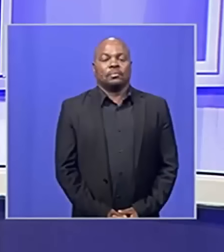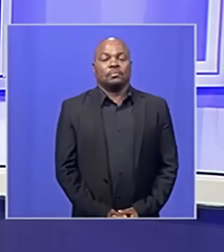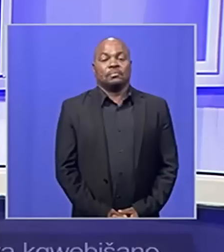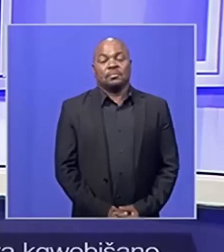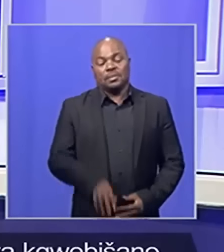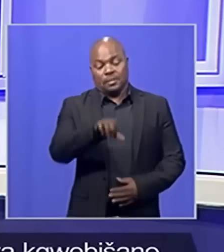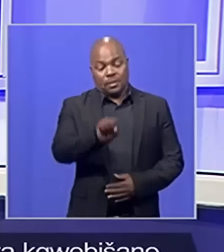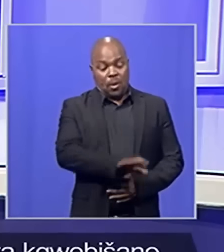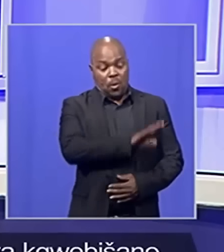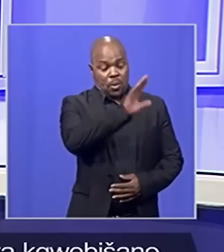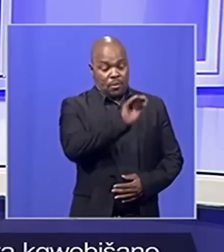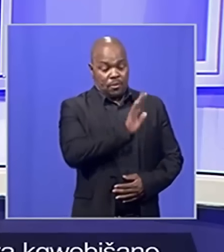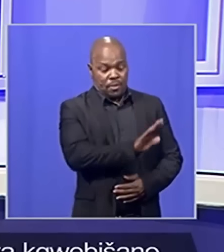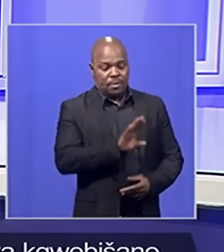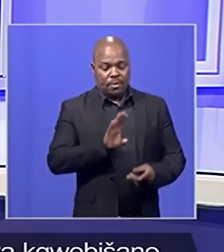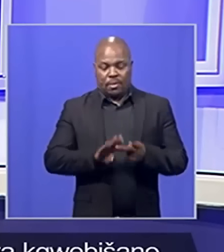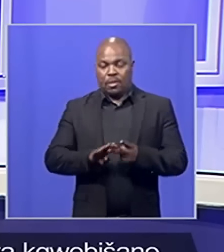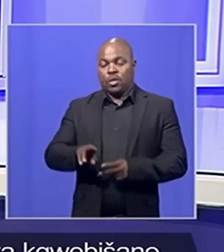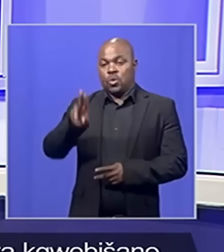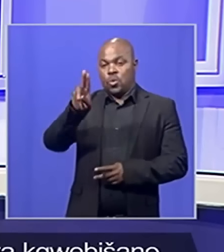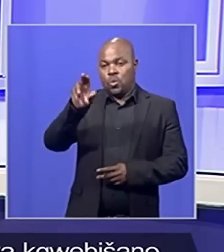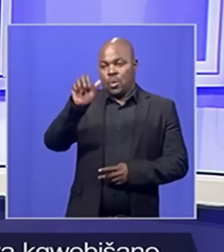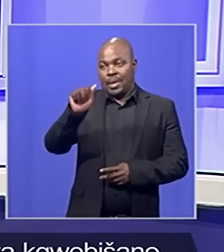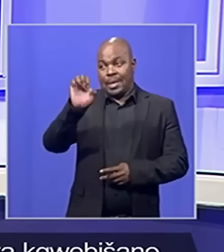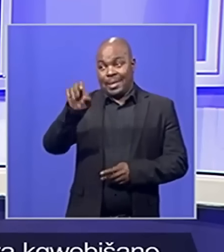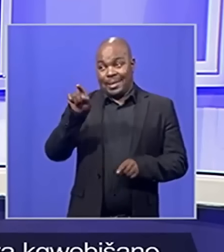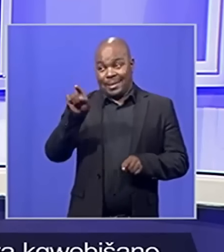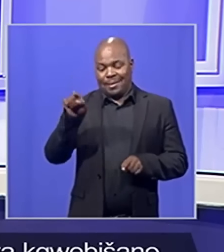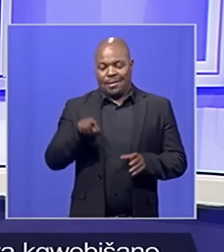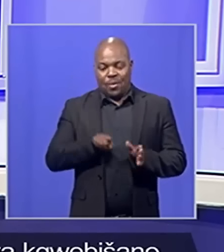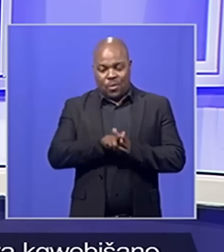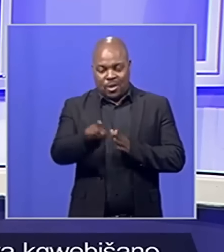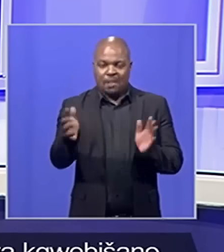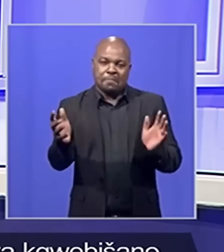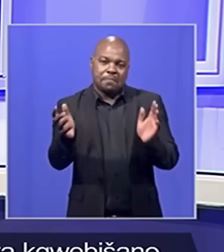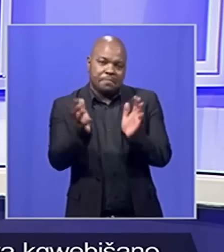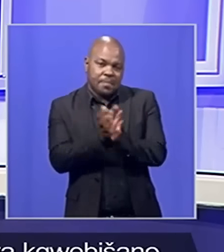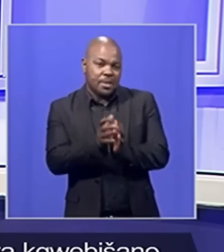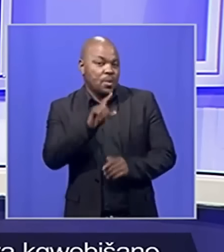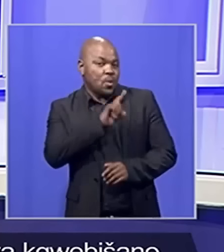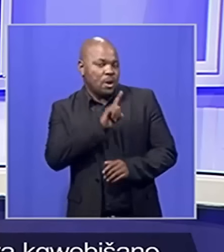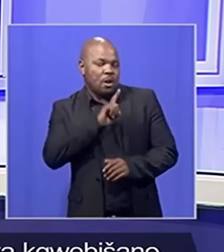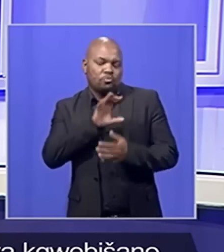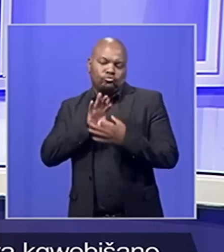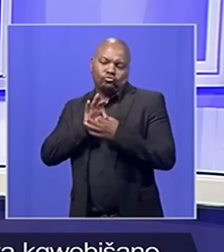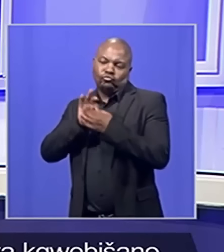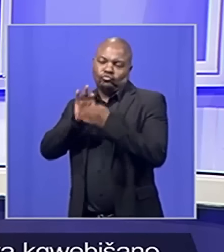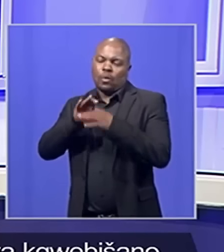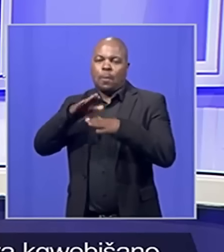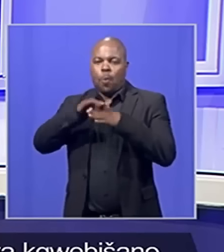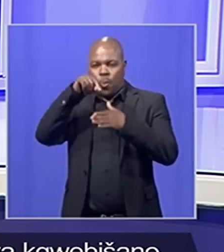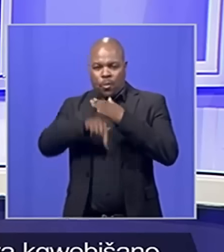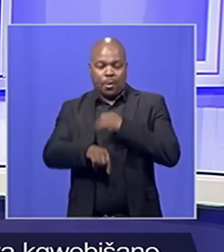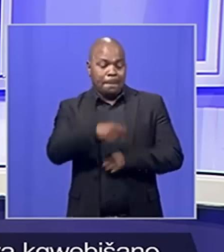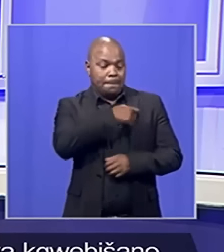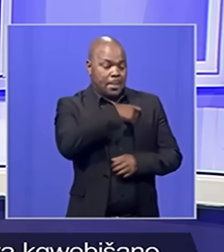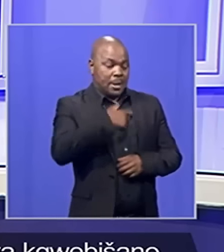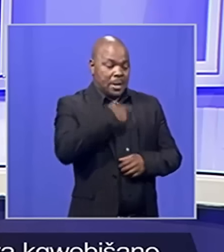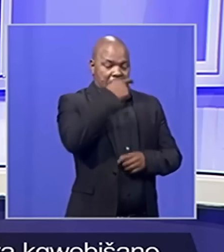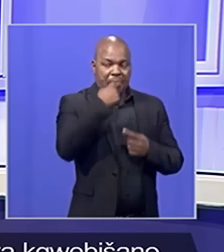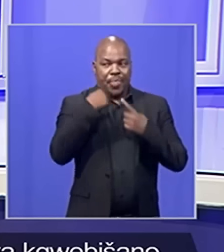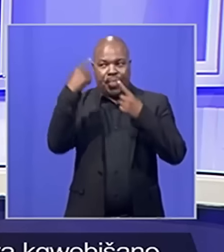go letetswe gore Afrika Borwa le United Arab Emirates di kopane bekeng ye ka maikemišetšo a go tiišetša segwera. Mopresidente Cyril Ramaphosa